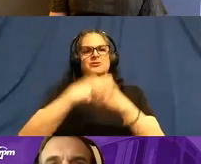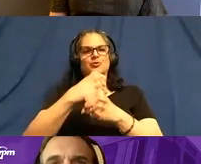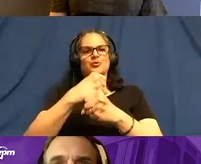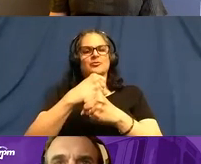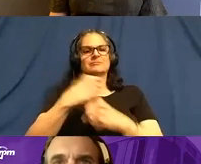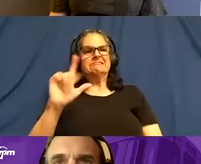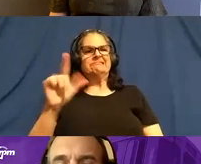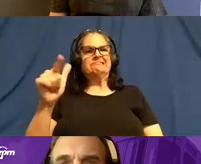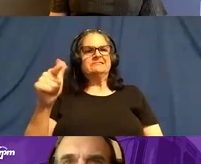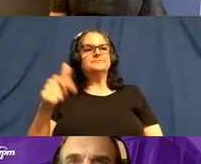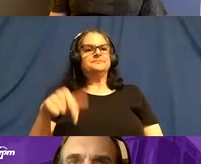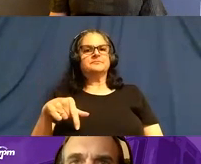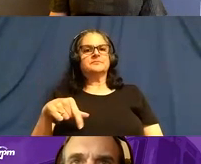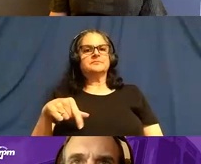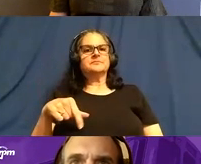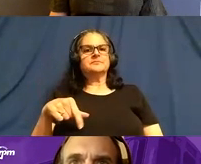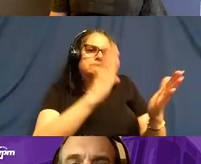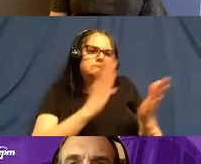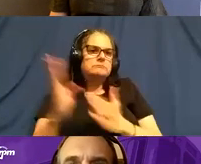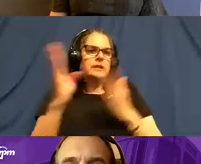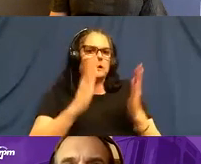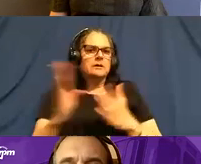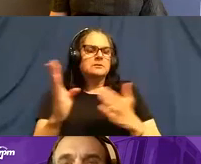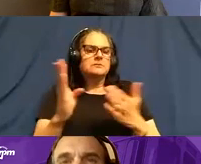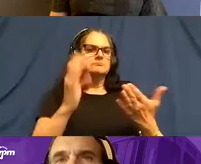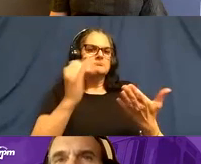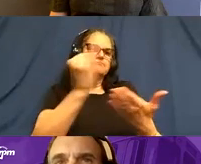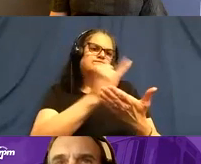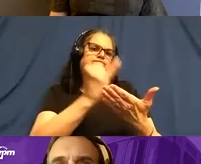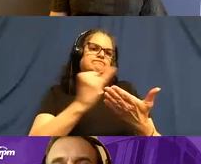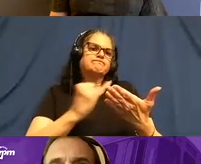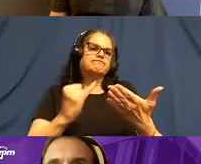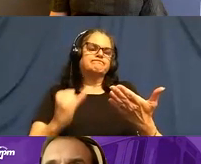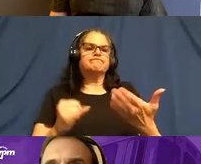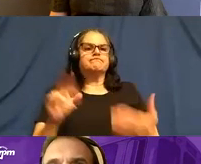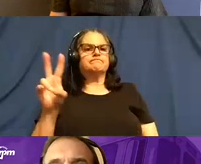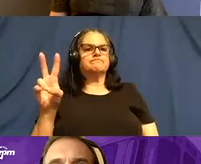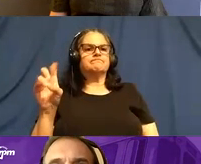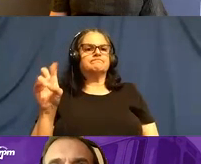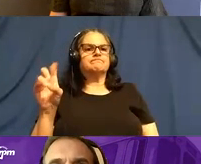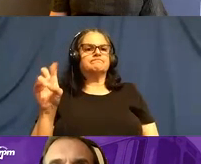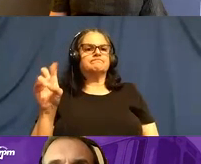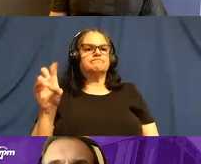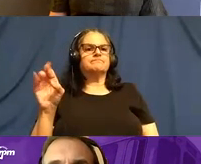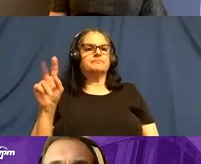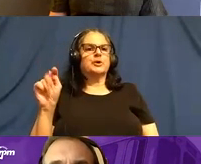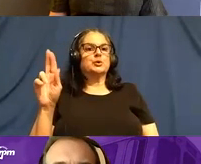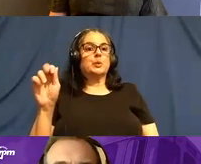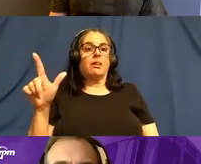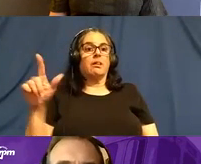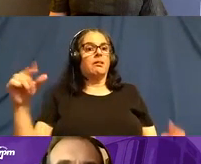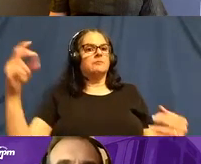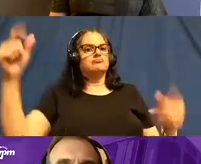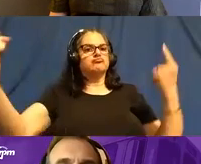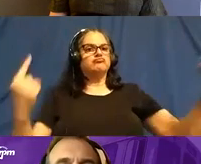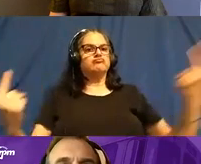working through those designs in a virtual environment. Due to COVID, we have been able to minimize the delays